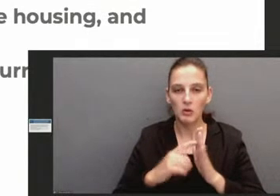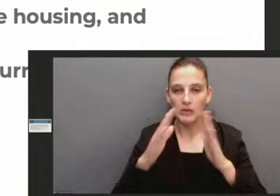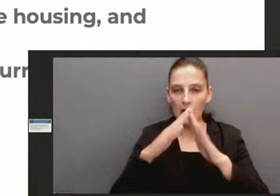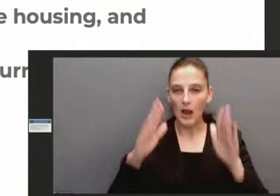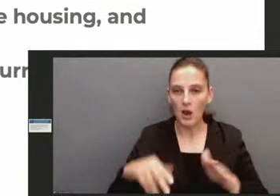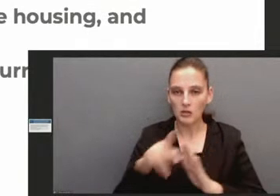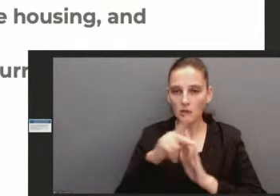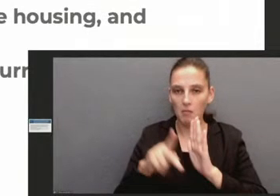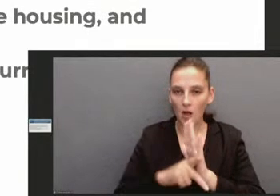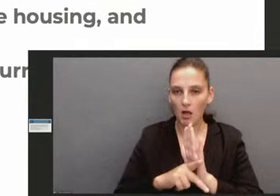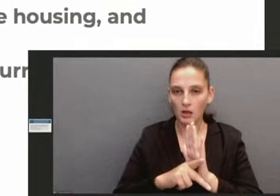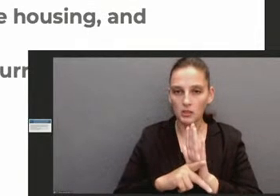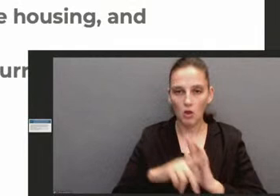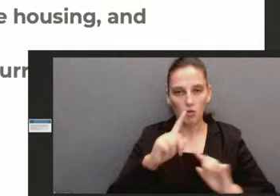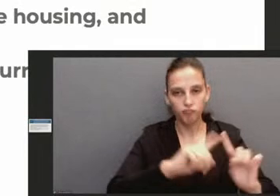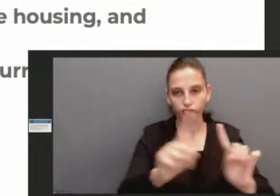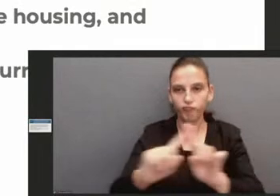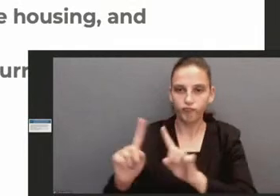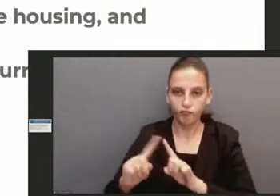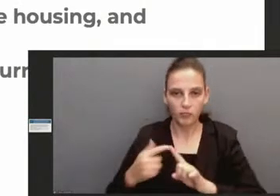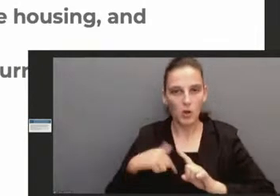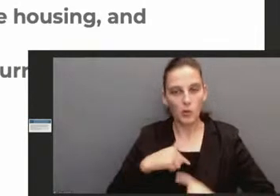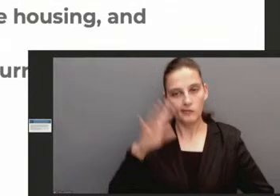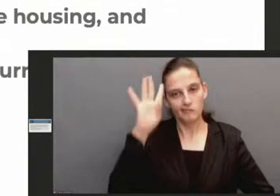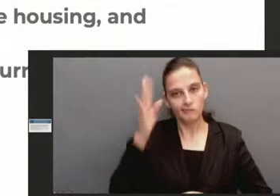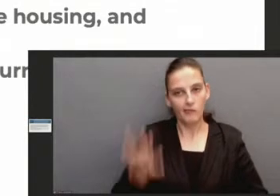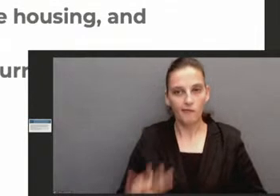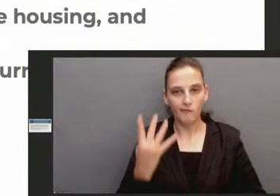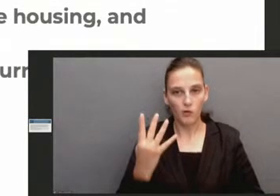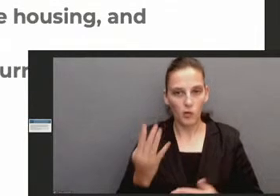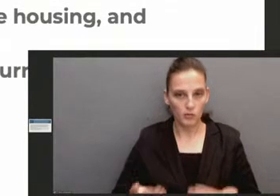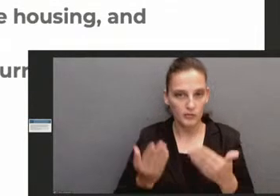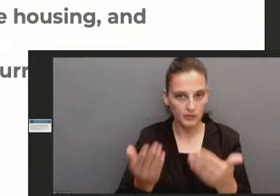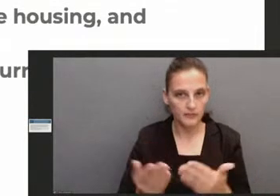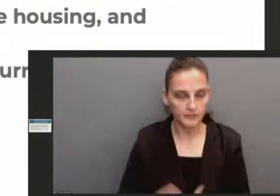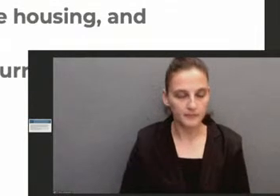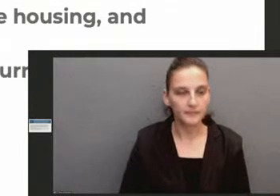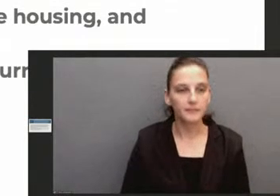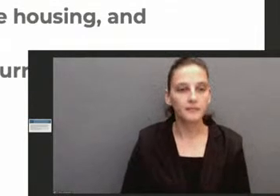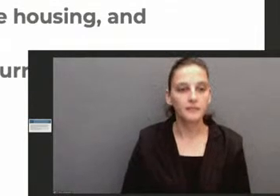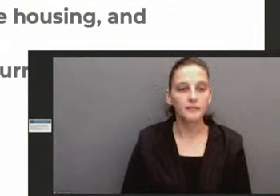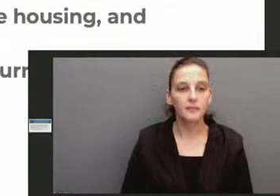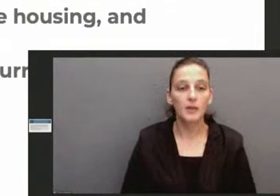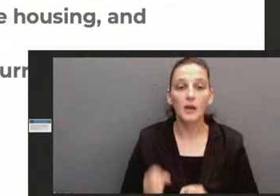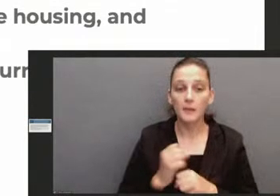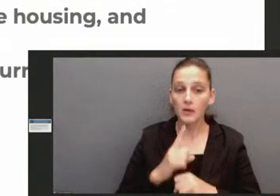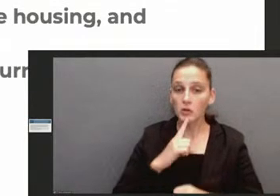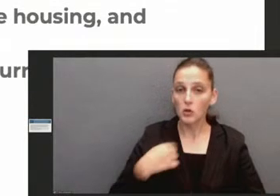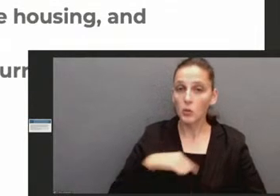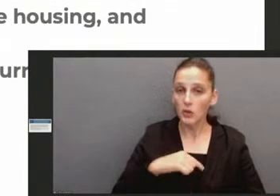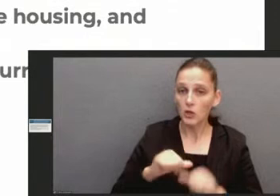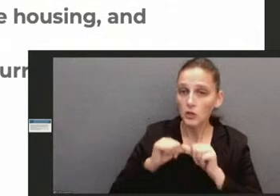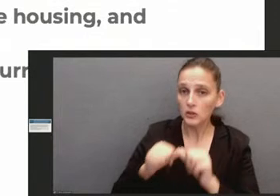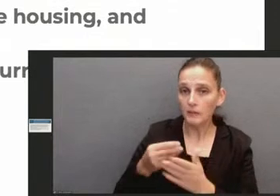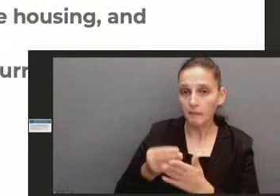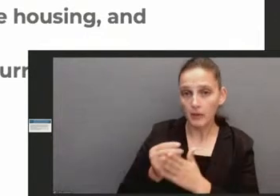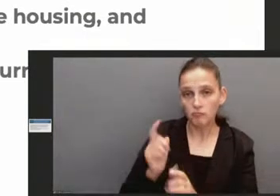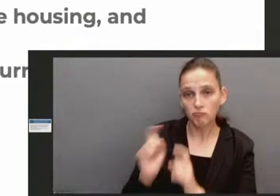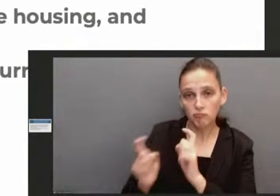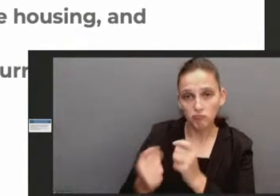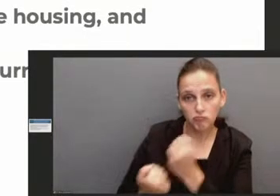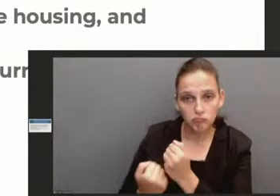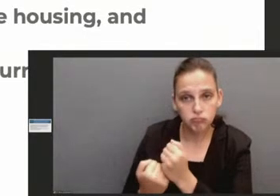we've developed 4 recommendations, is to make sure that we continue to fund programs and